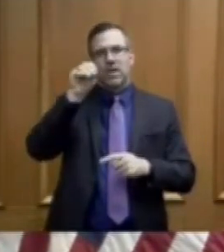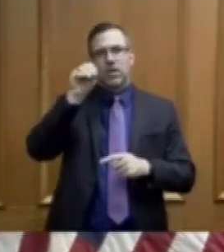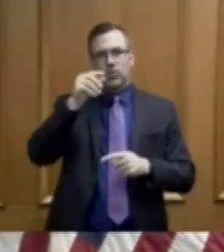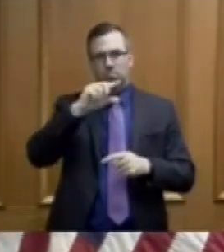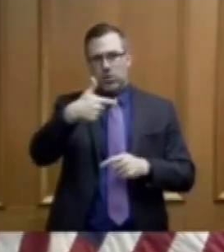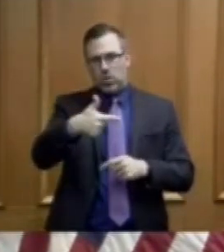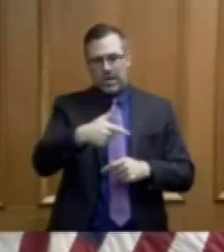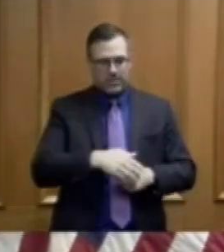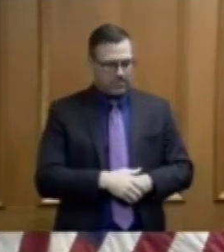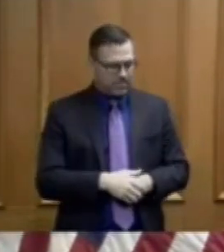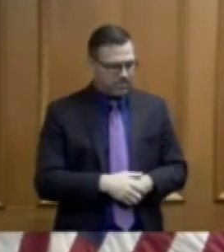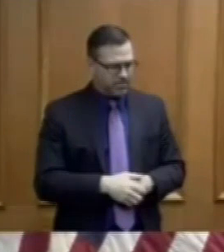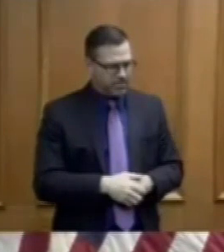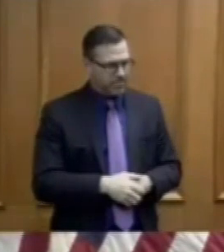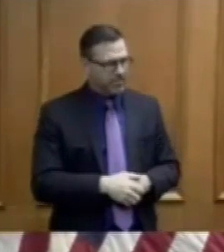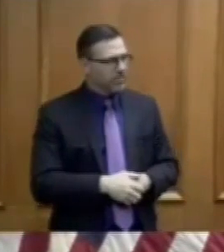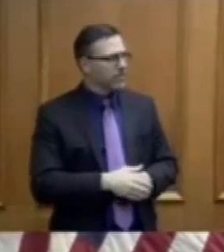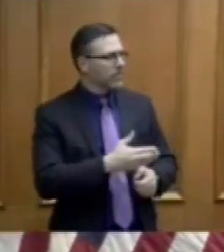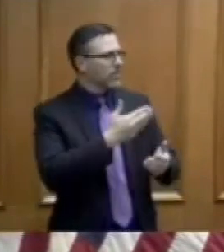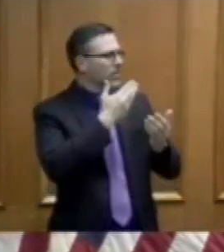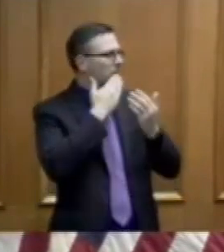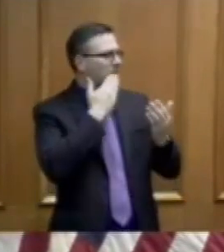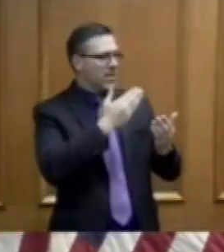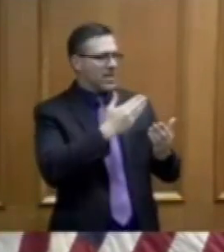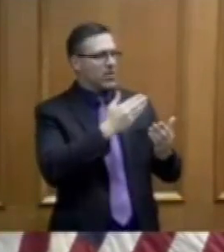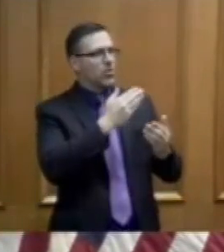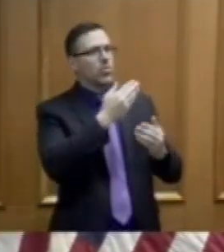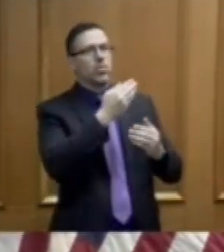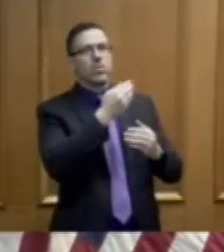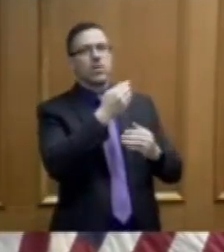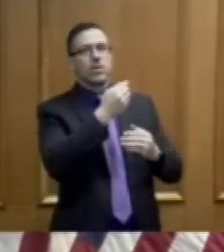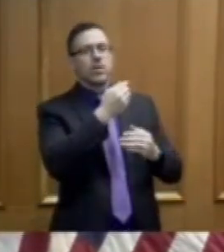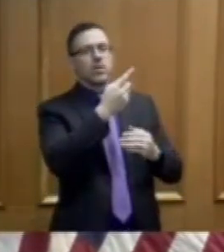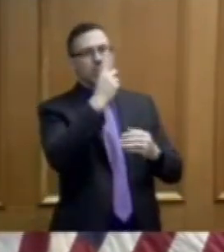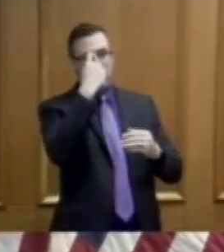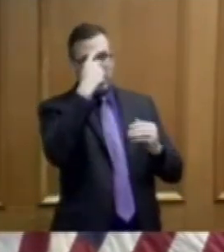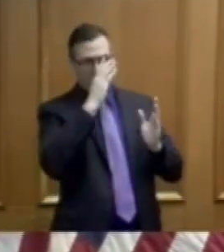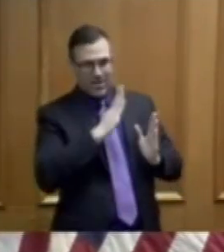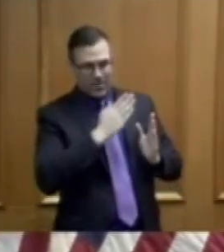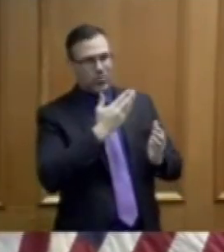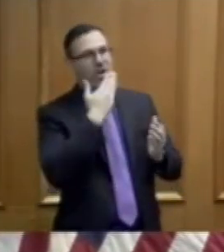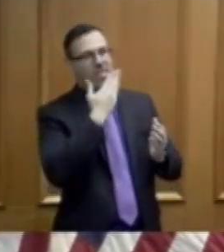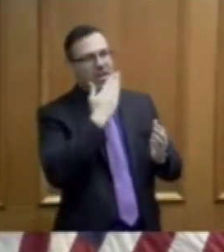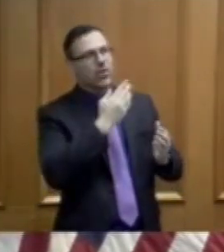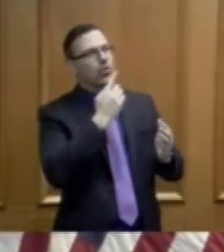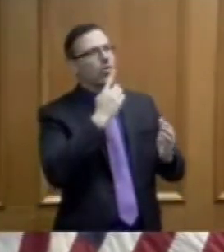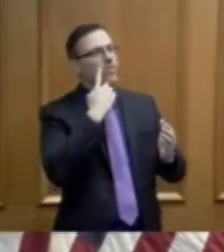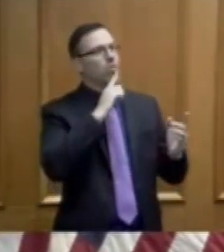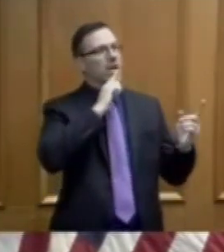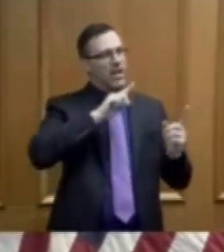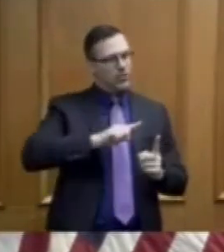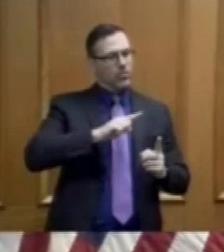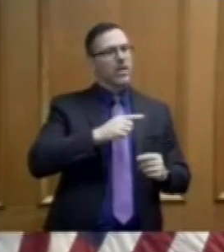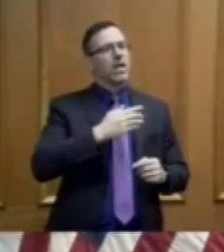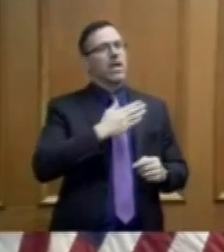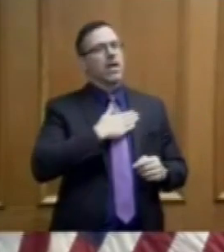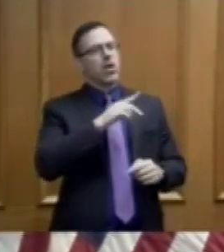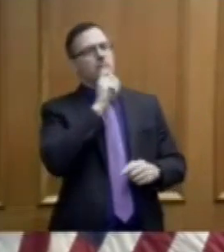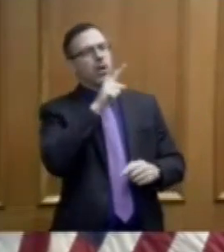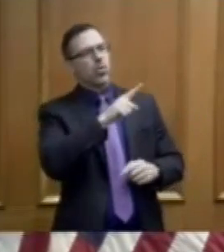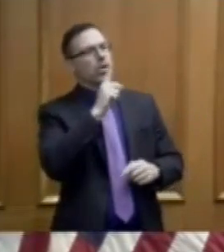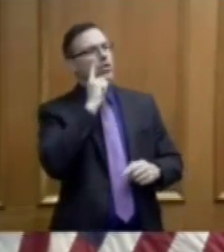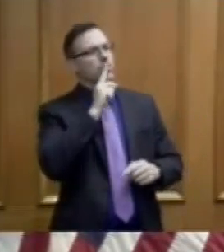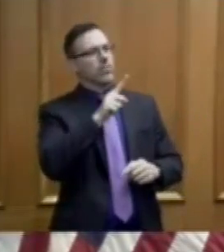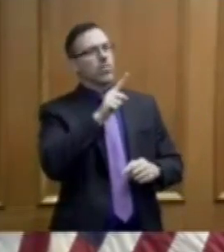open. Thank you, Gilliam, and good afternoon, Governor. Thanks for answering our questions today. My question is actually for Commissioner